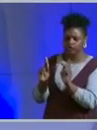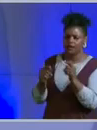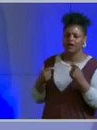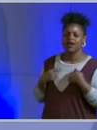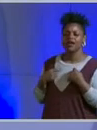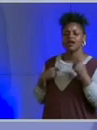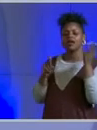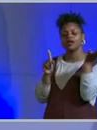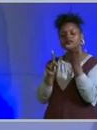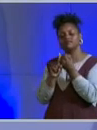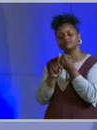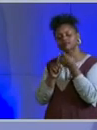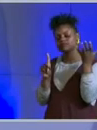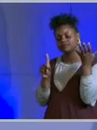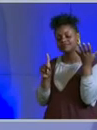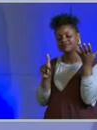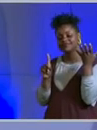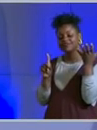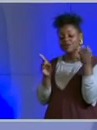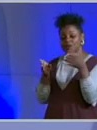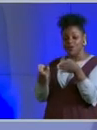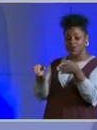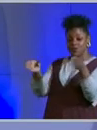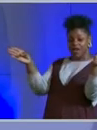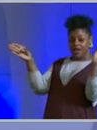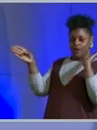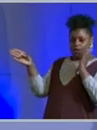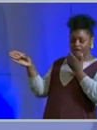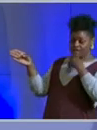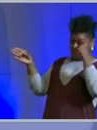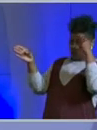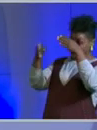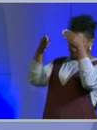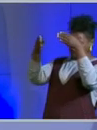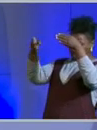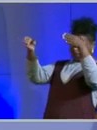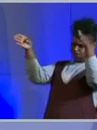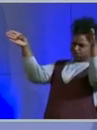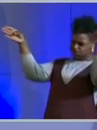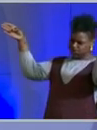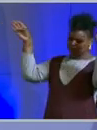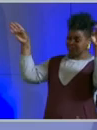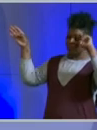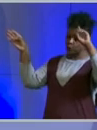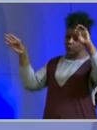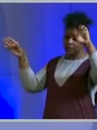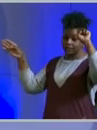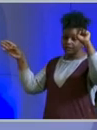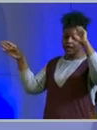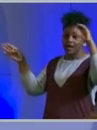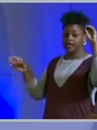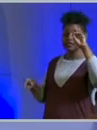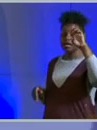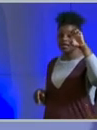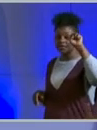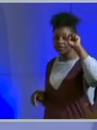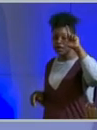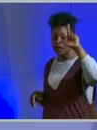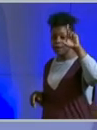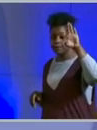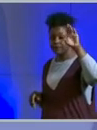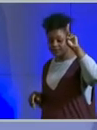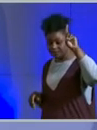widen its focus. It had been focused on DOES and DSLBD, which are very important, but